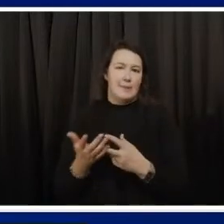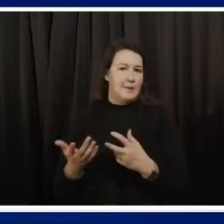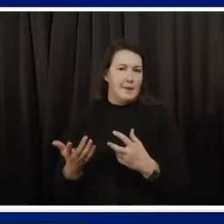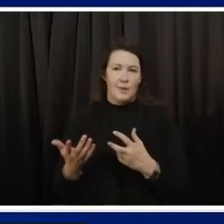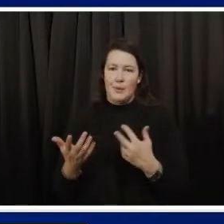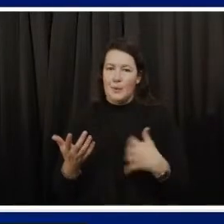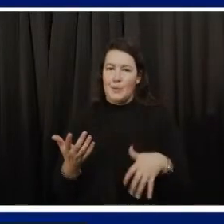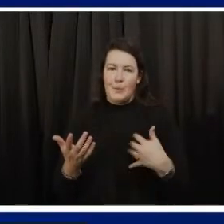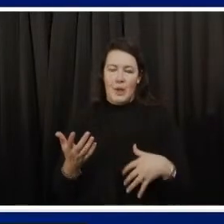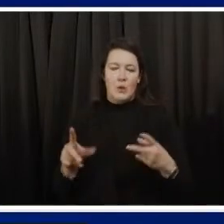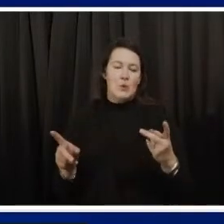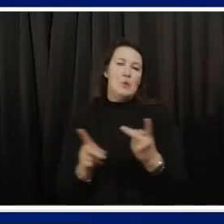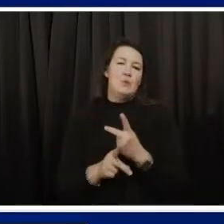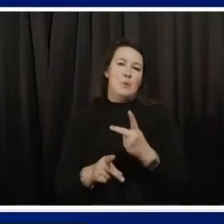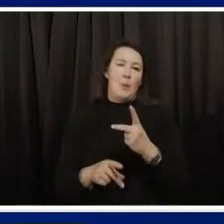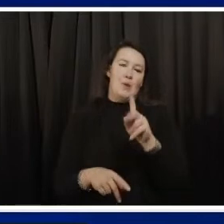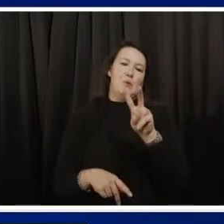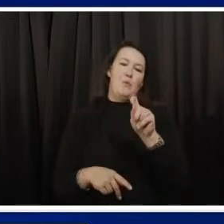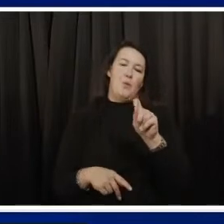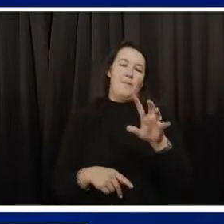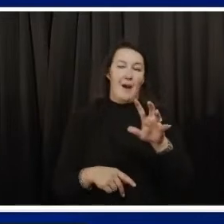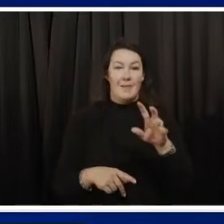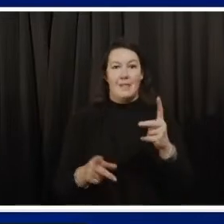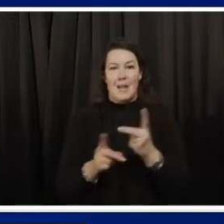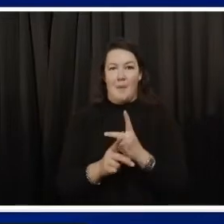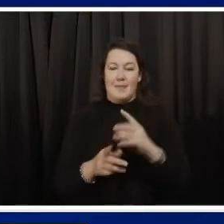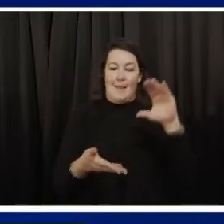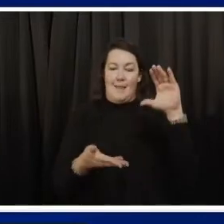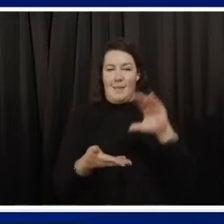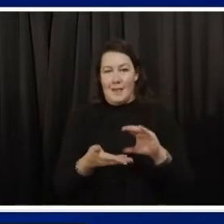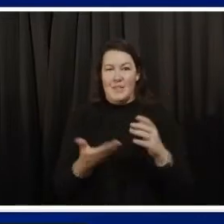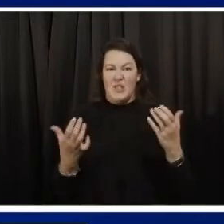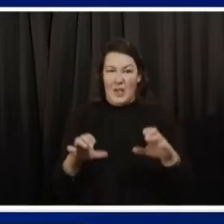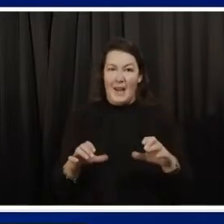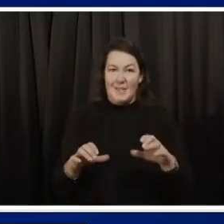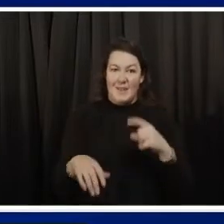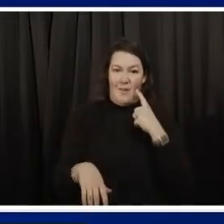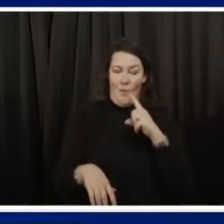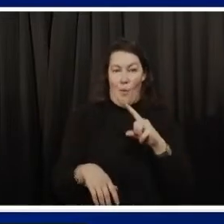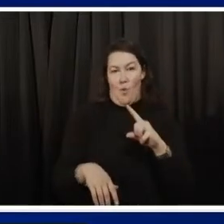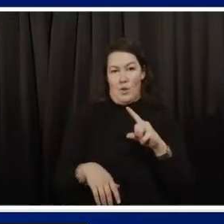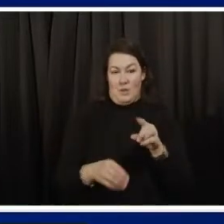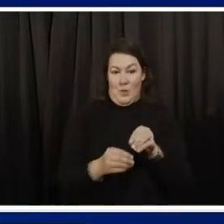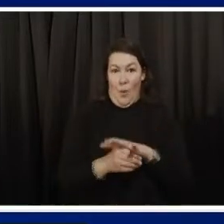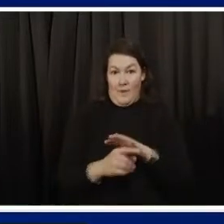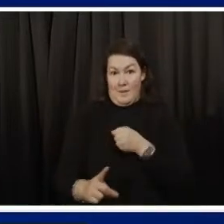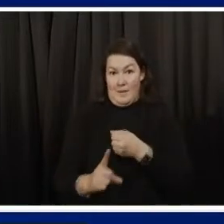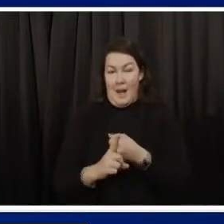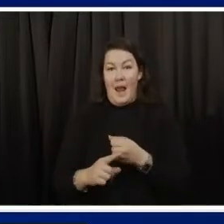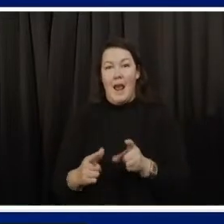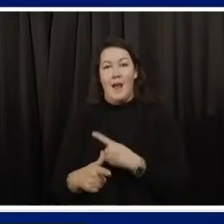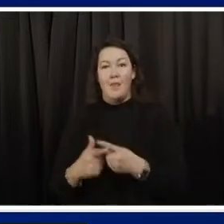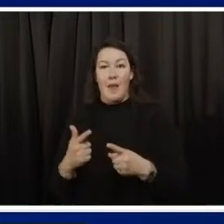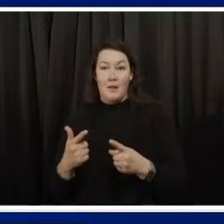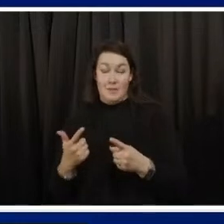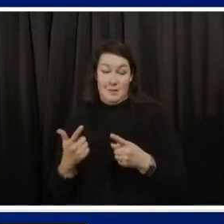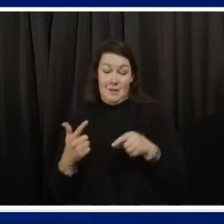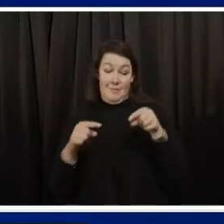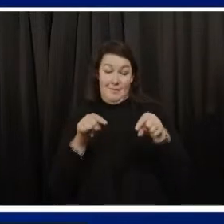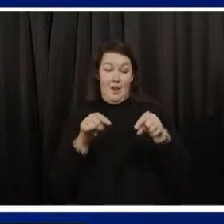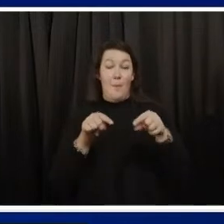a COVID-19 case than vaccinated, and 9.7 times less likely to be a COVID-19 case than unvaccinated